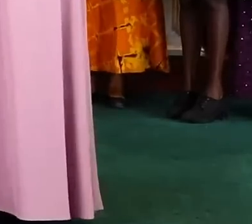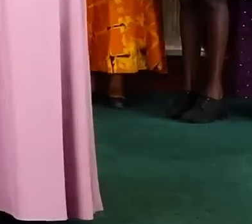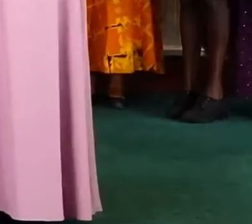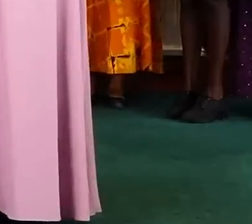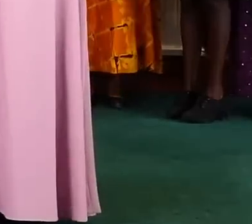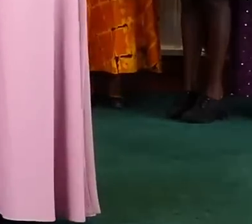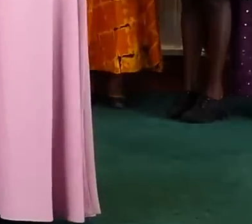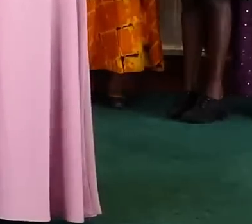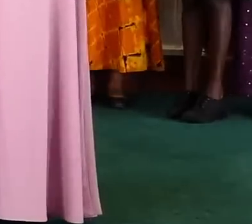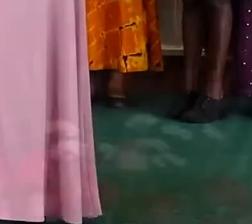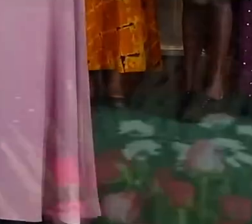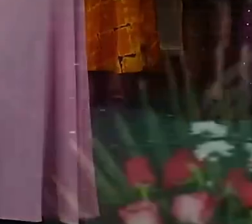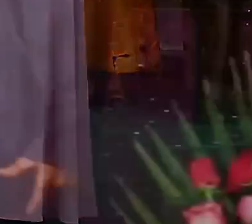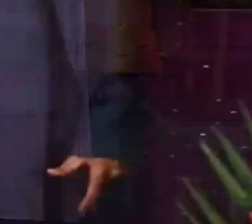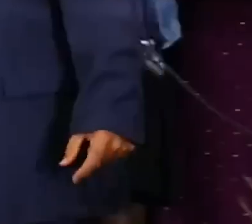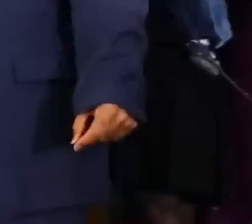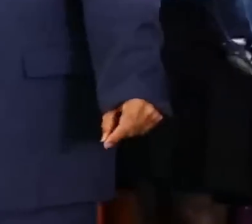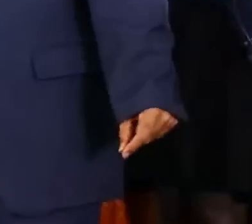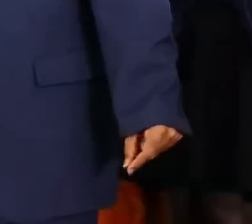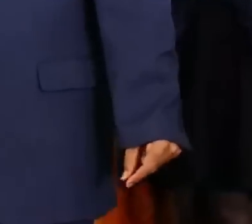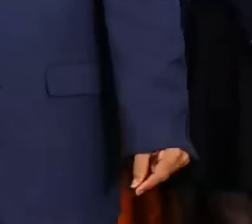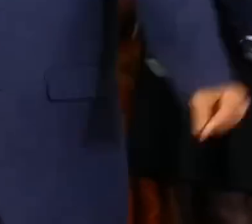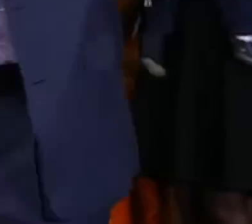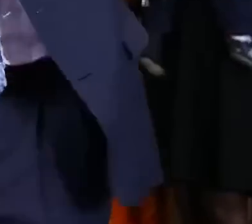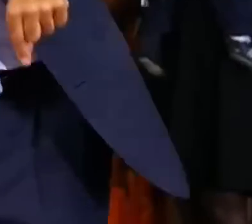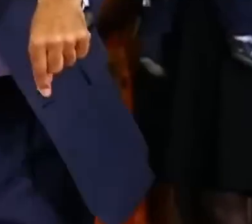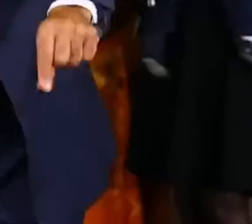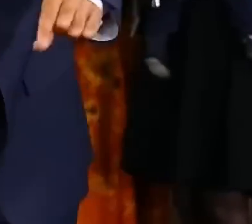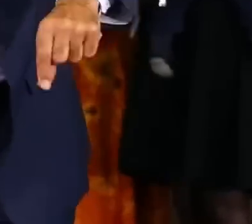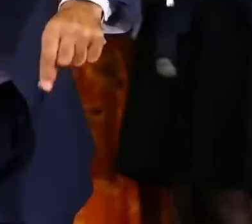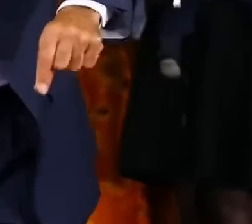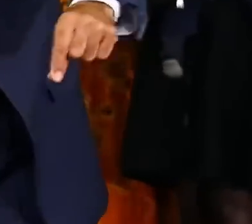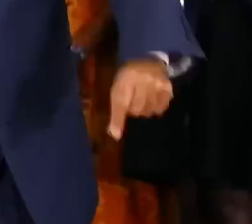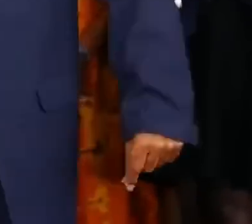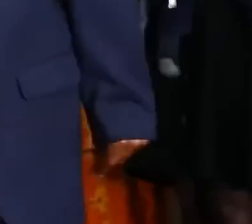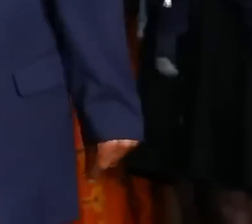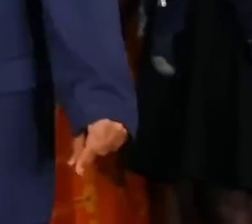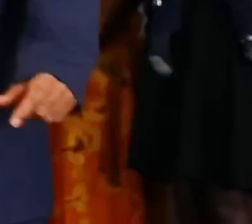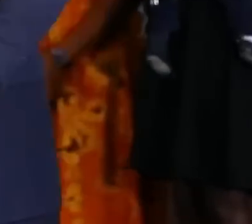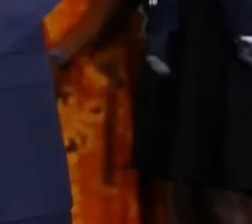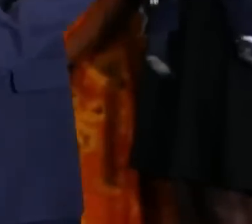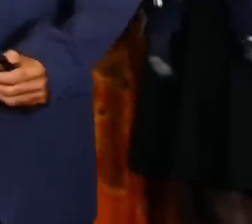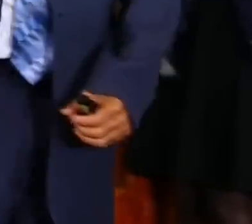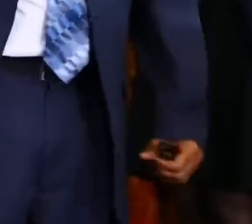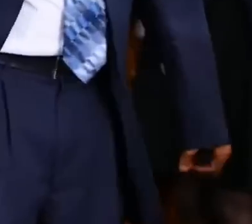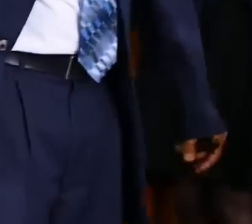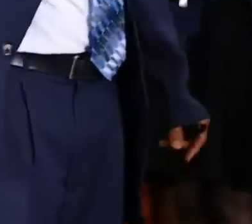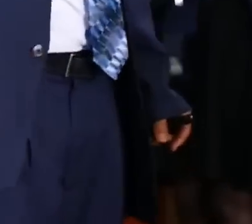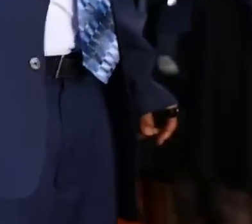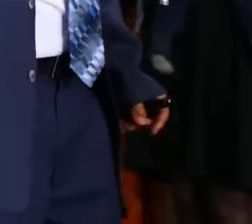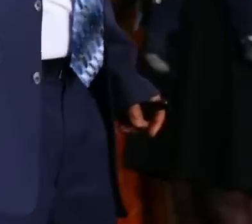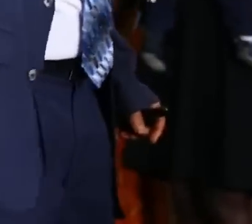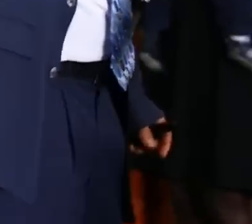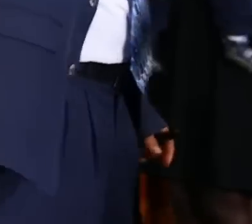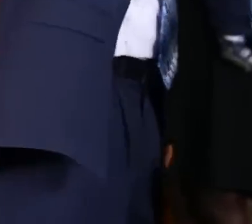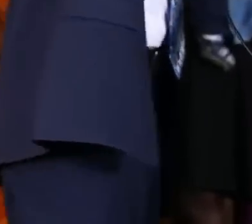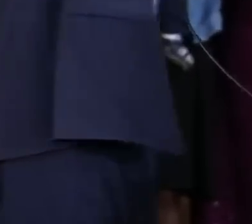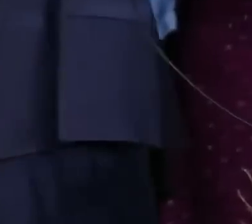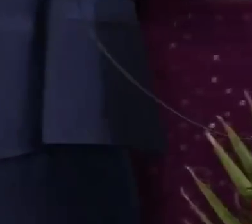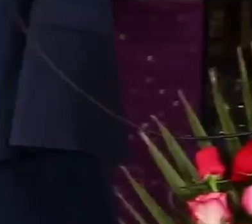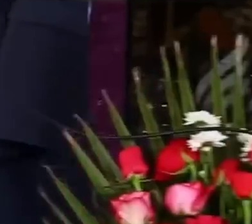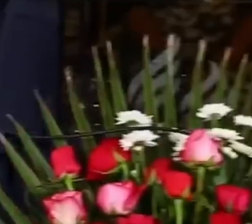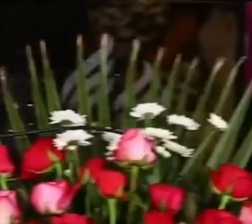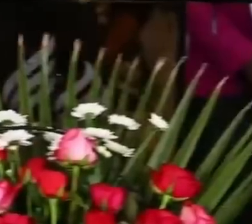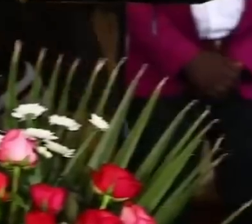online, send us a request. Come on down to Nairobi Central. This is the hour of